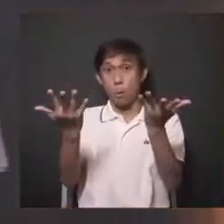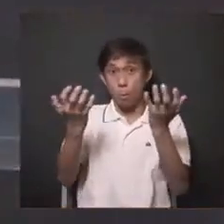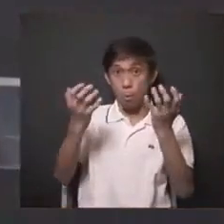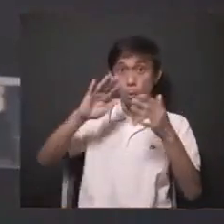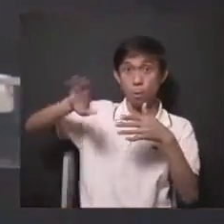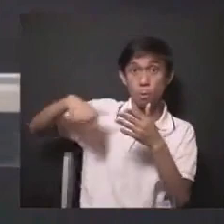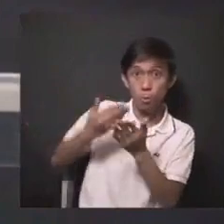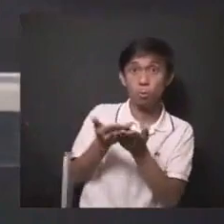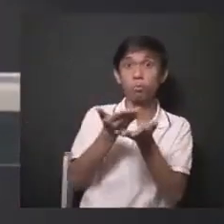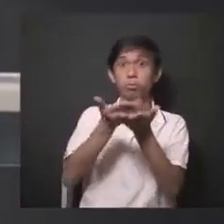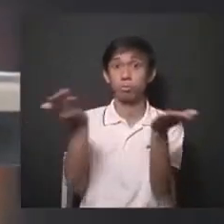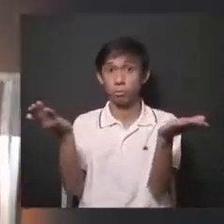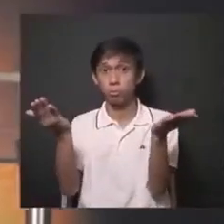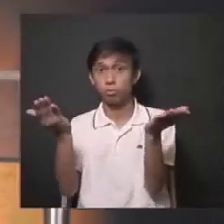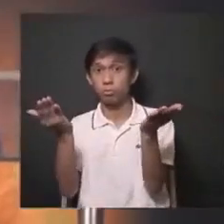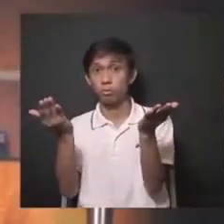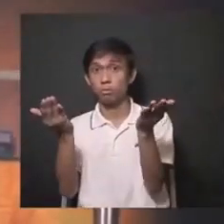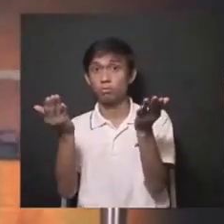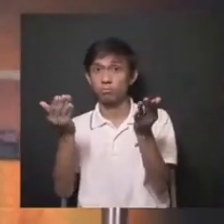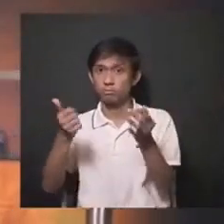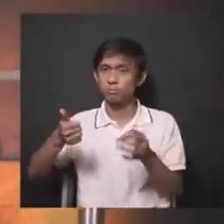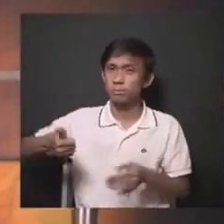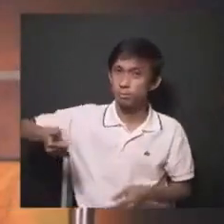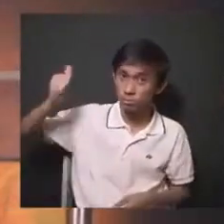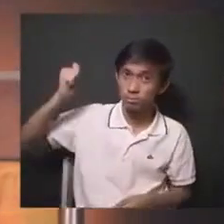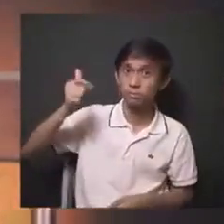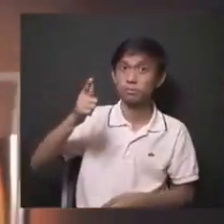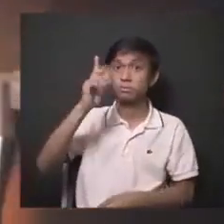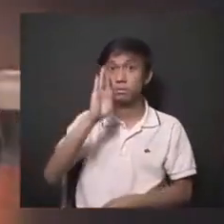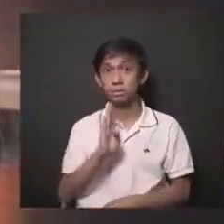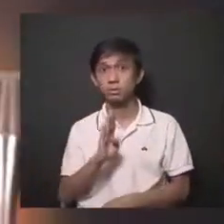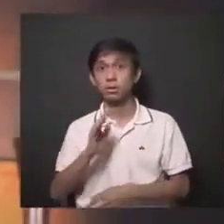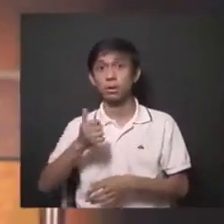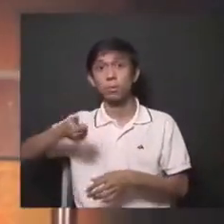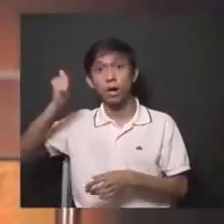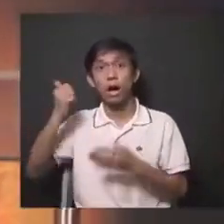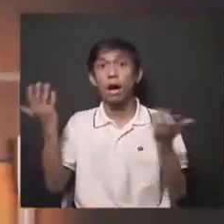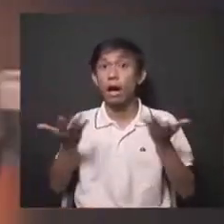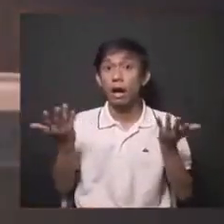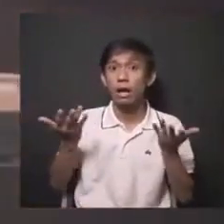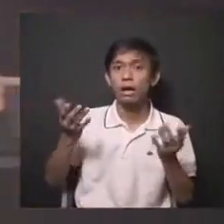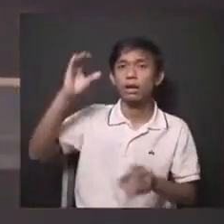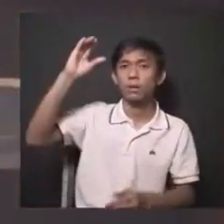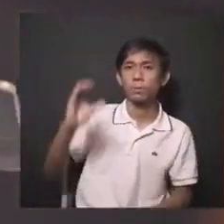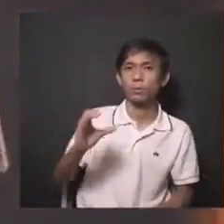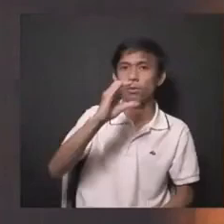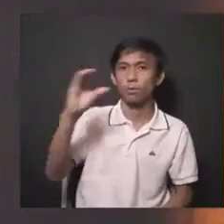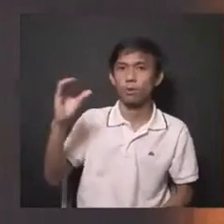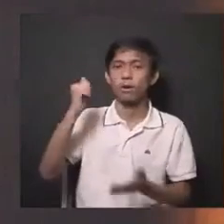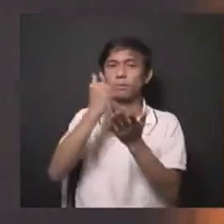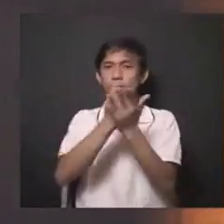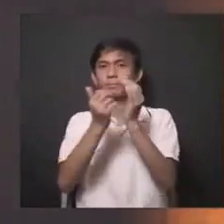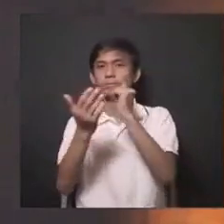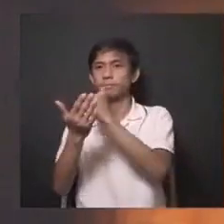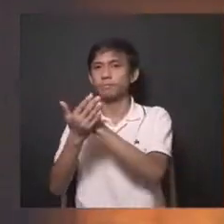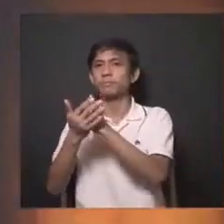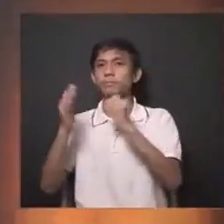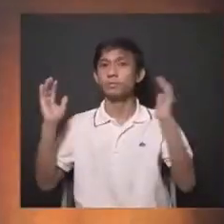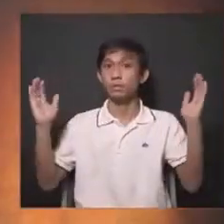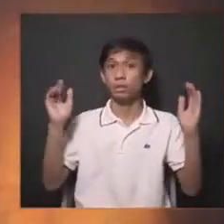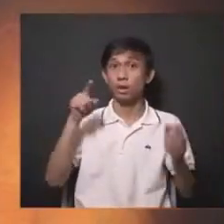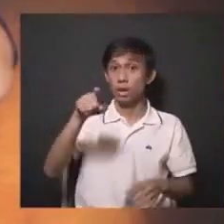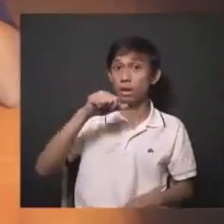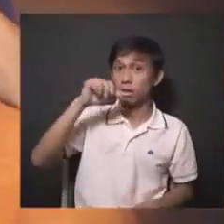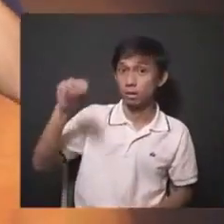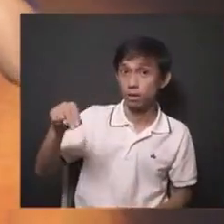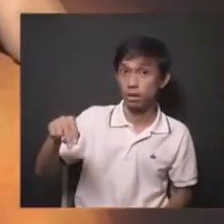He won the ultimate good. Where? On that cross. You don't need to do it for yourself anymore. You just have to have life with